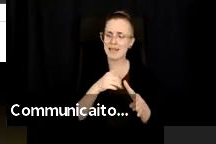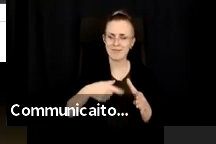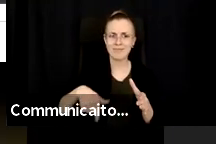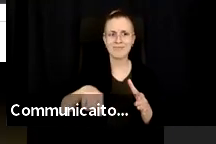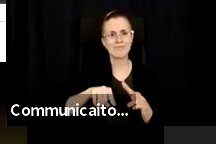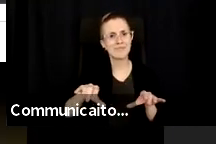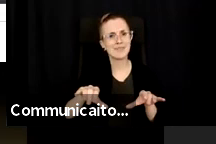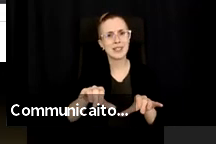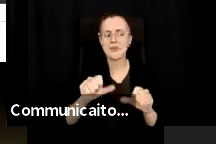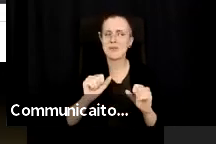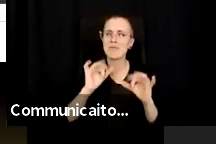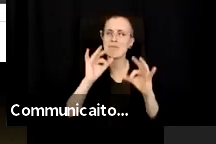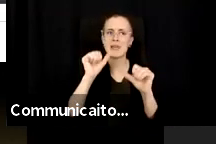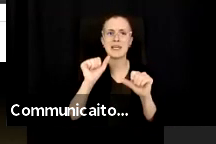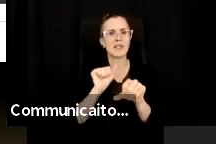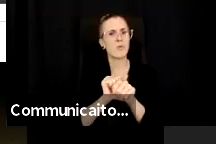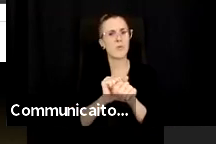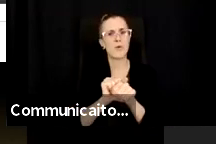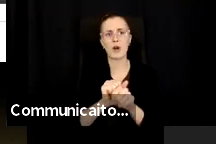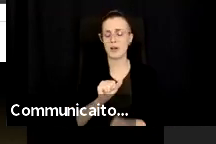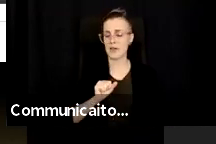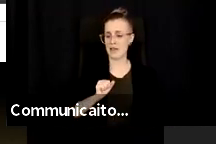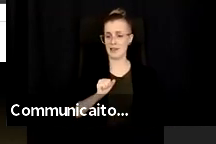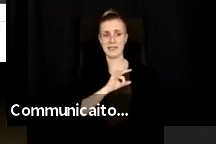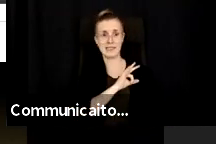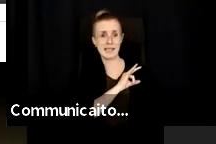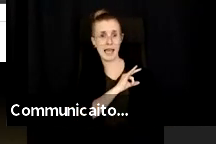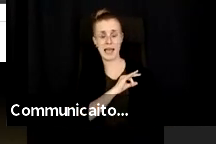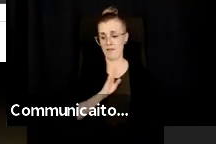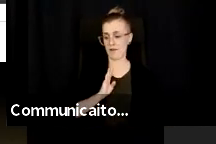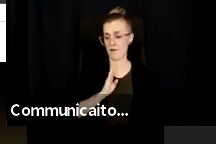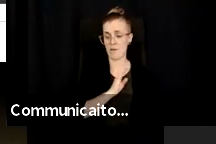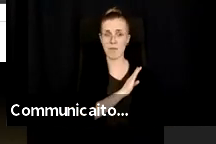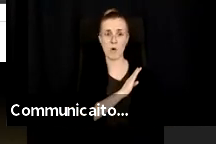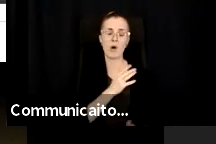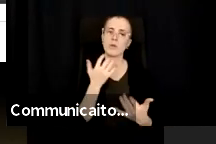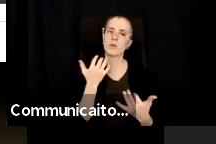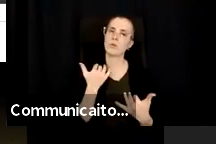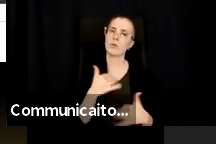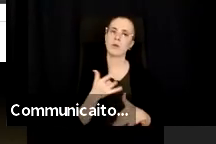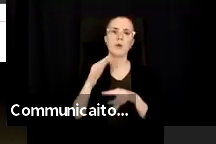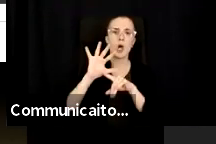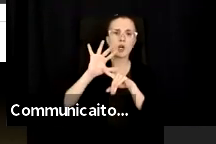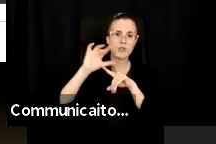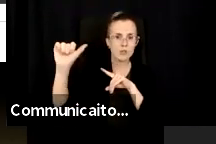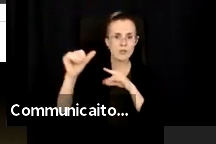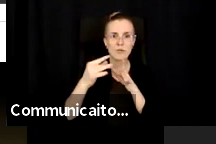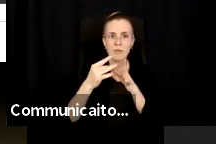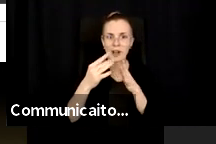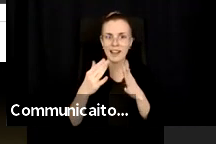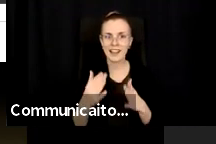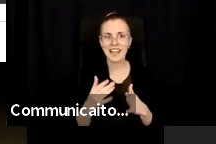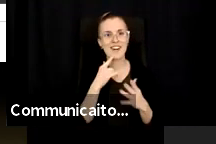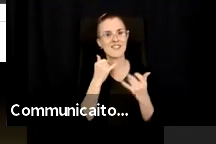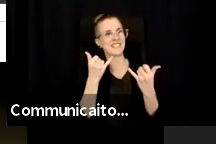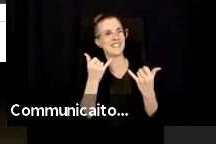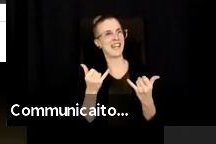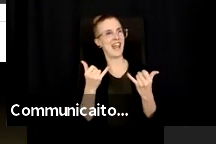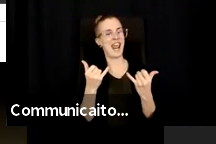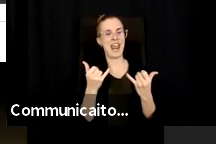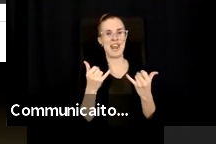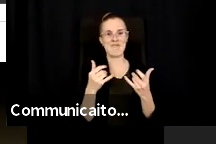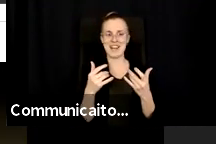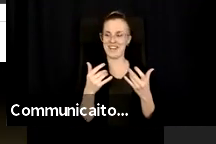and the board are super leaders. We've put together this great celebration of the